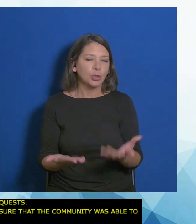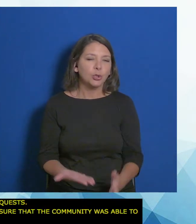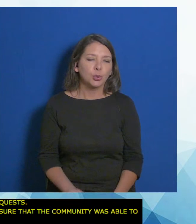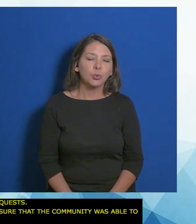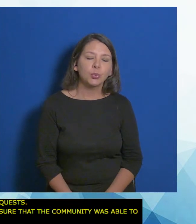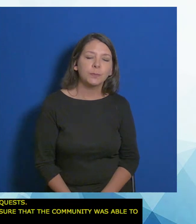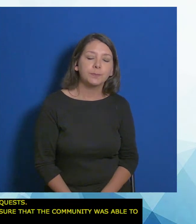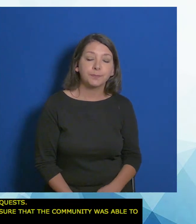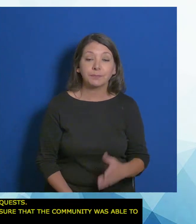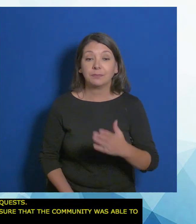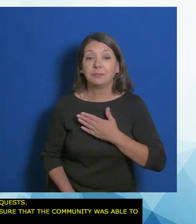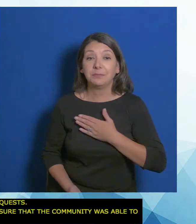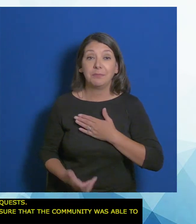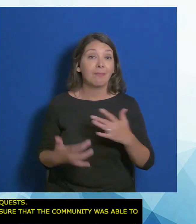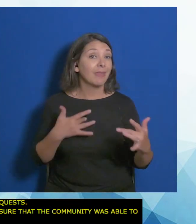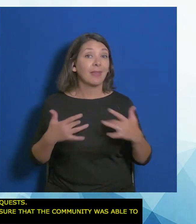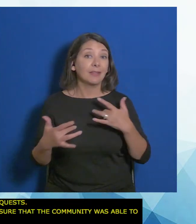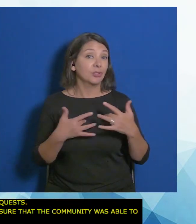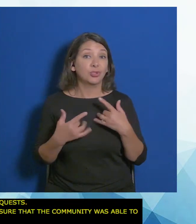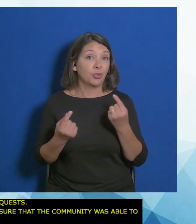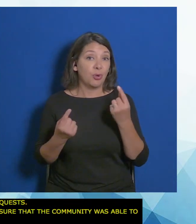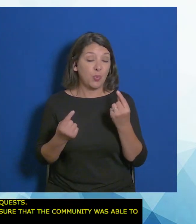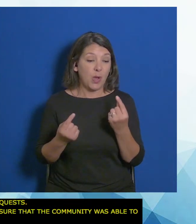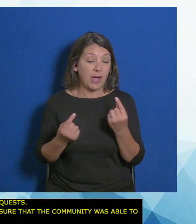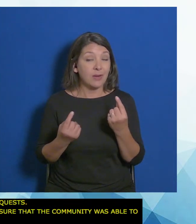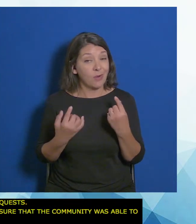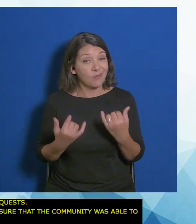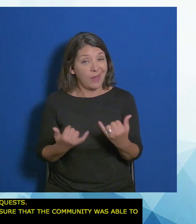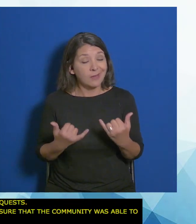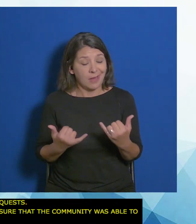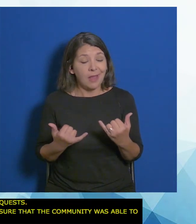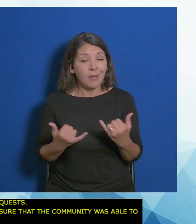My concern, especially right now,